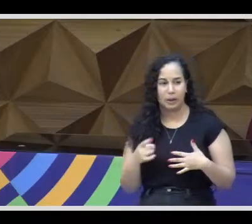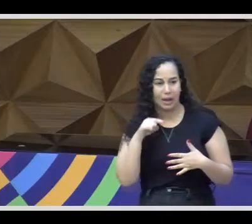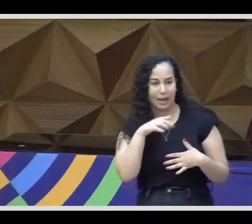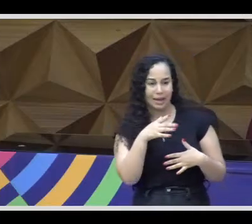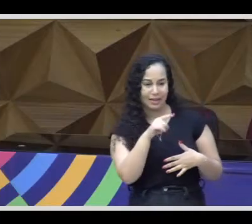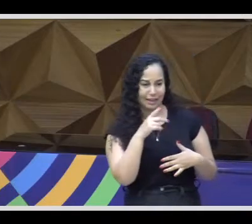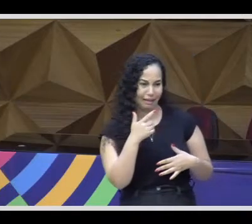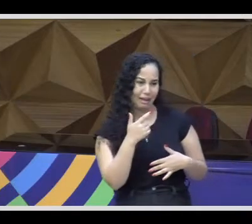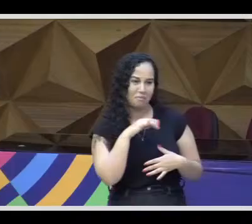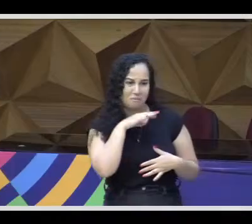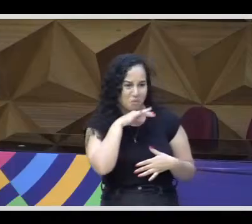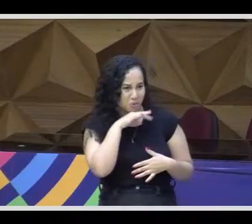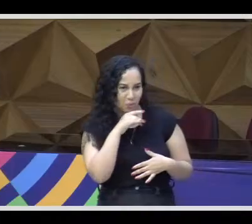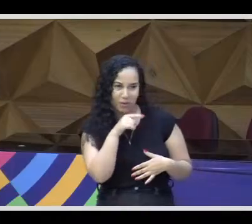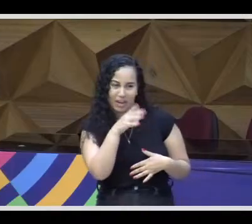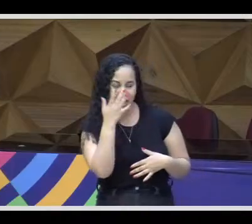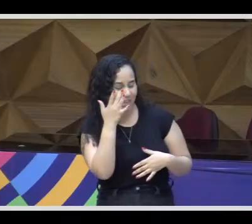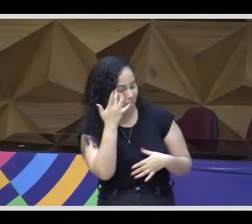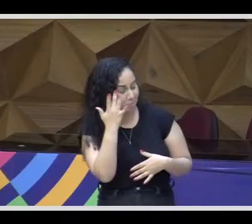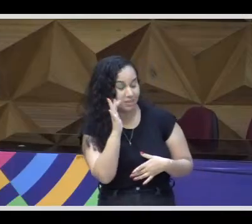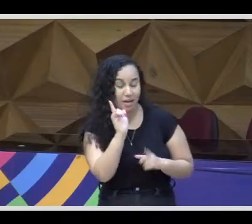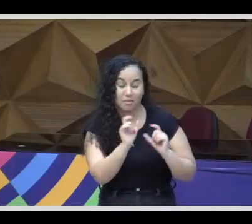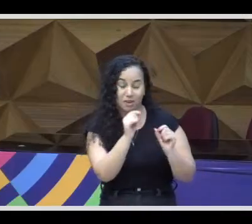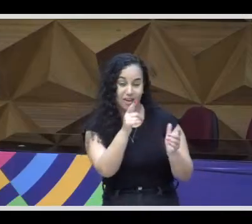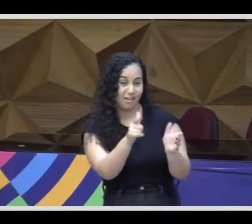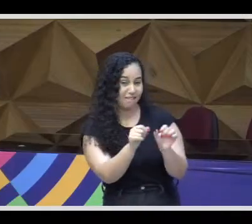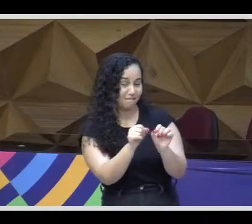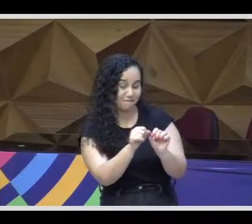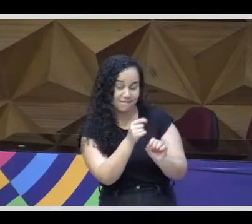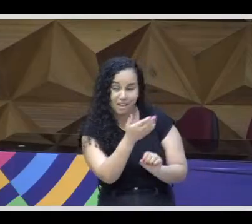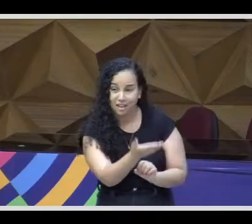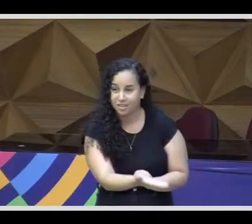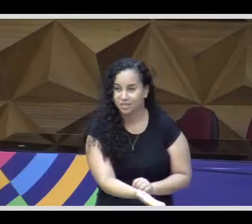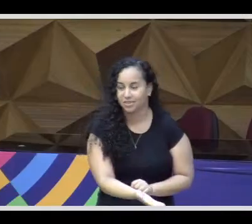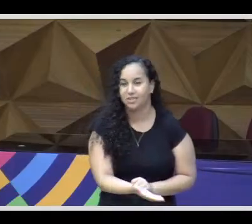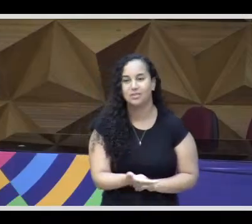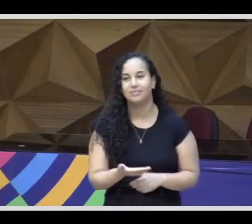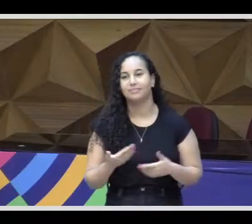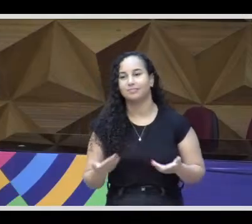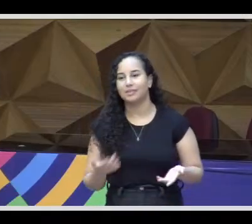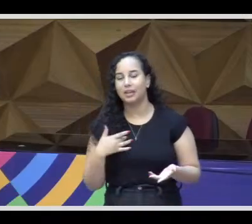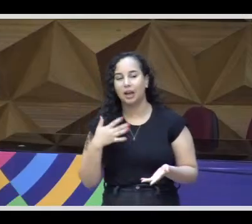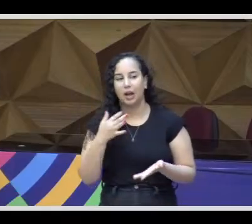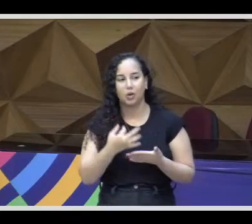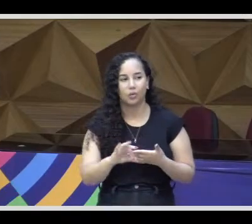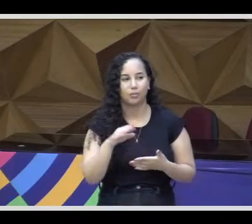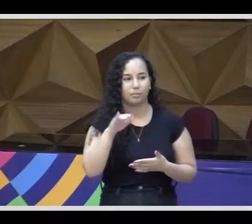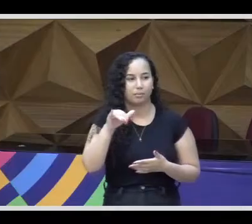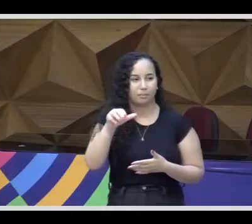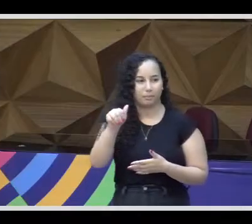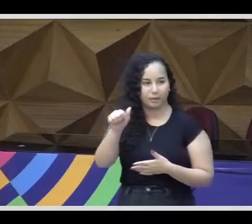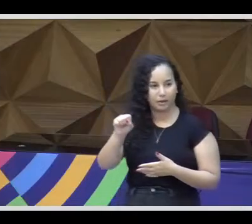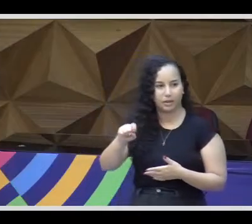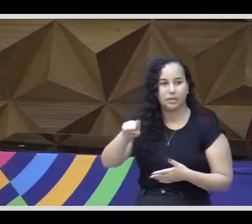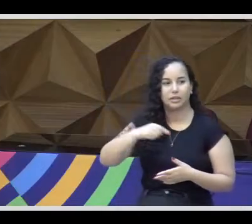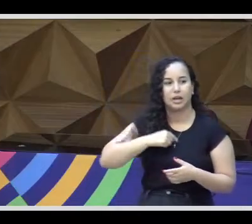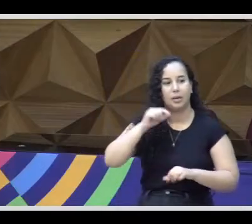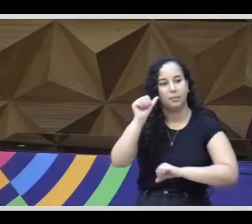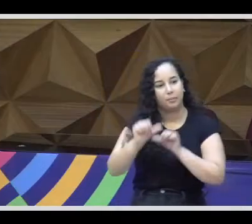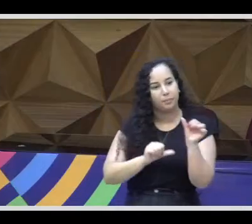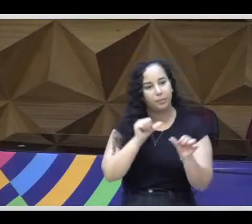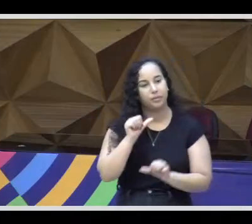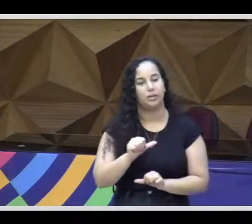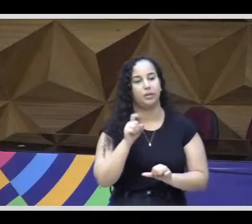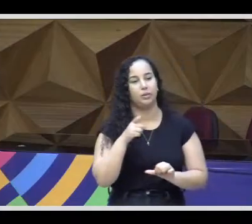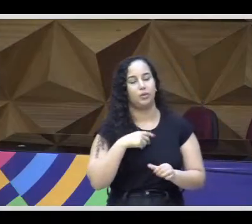is so bad, he doesn't know what he's doing, his polls are all wrong. So the confirmation bias is actually changed